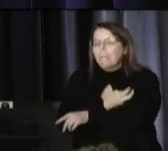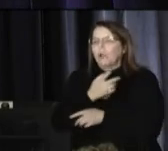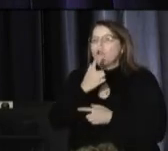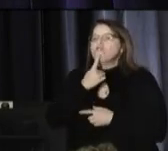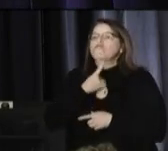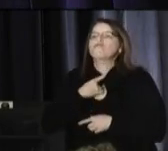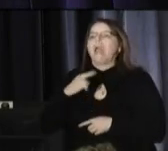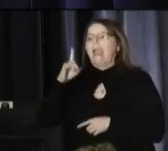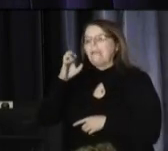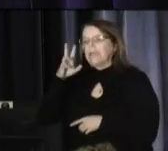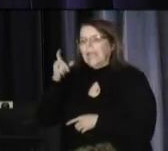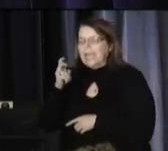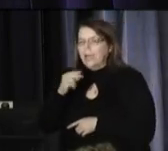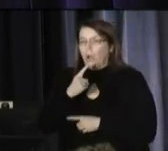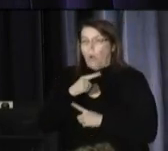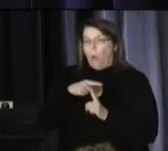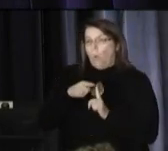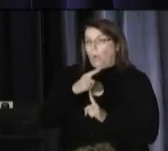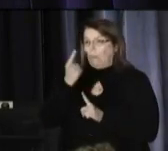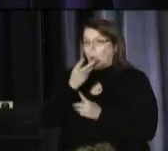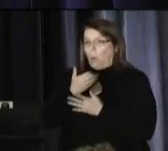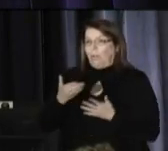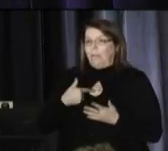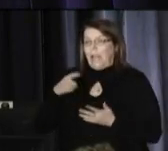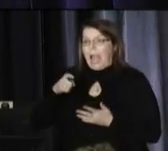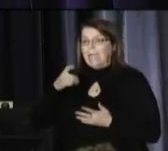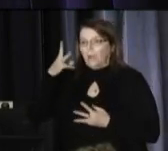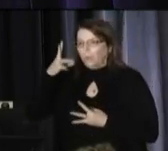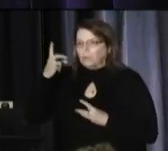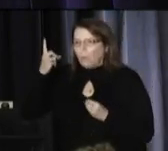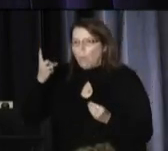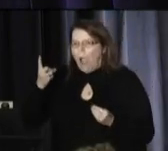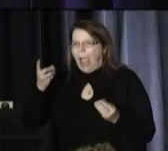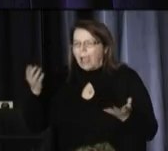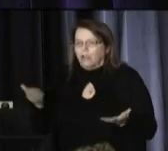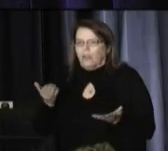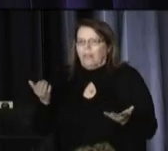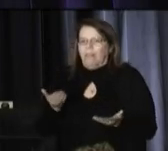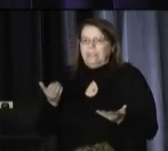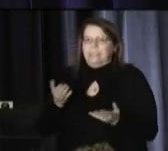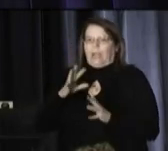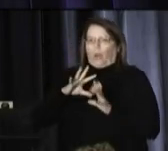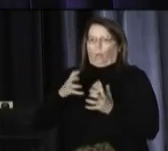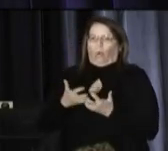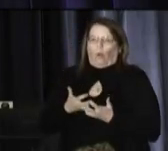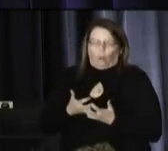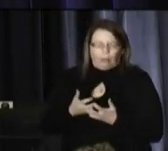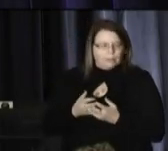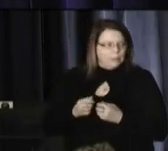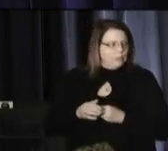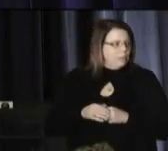all I ever needed was the wild of this here wool?